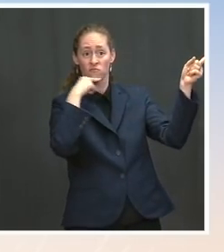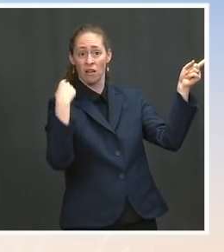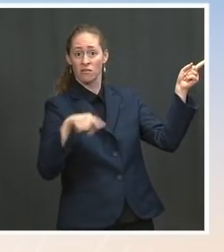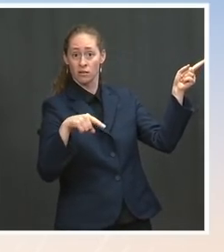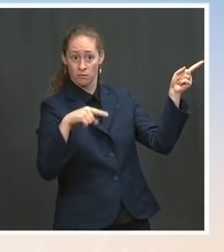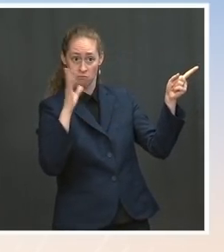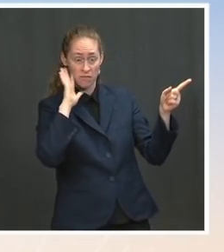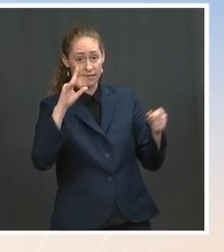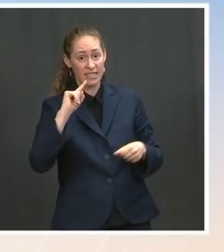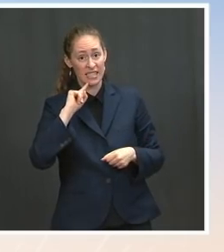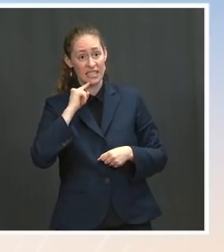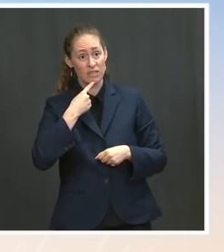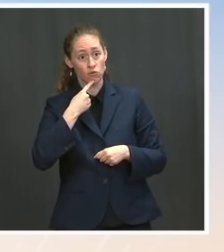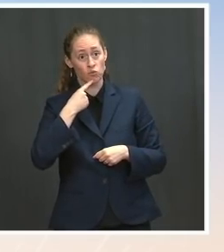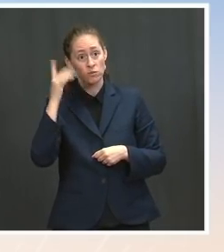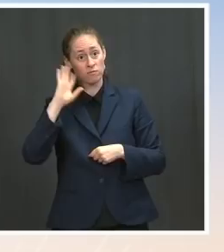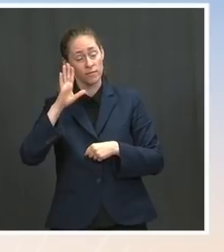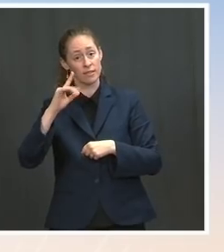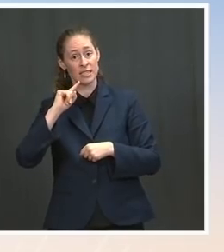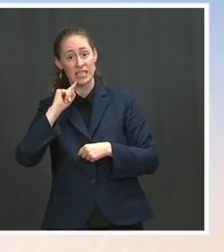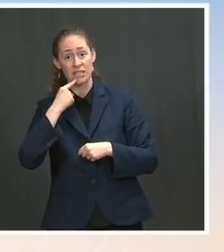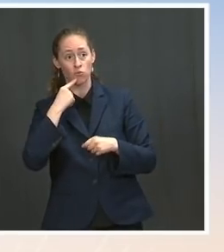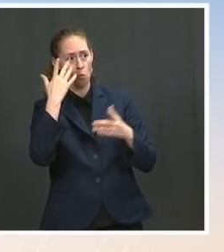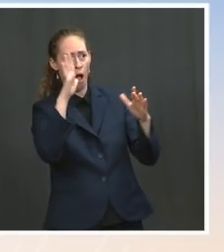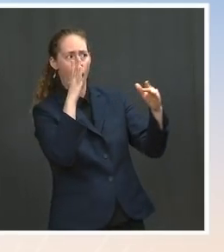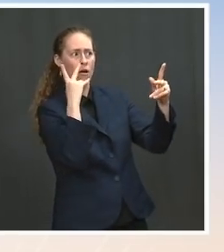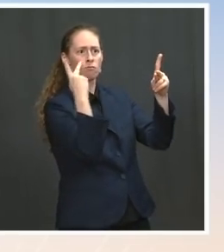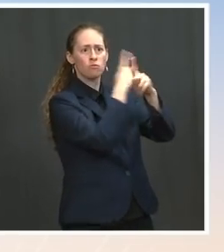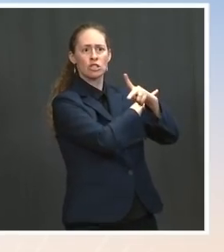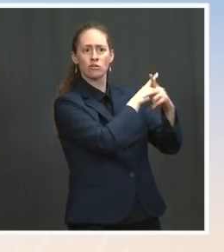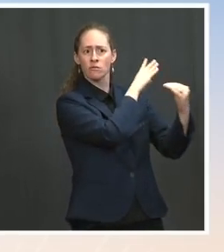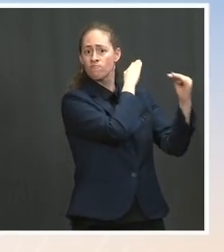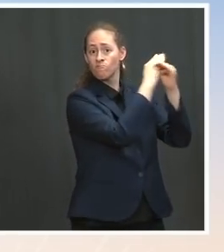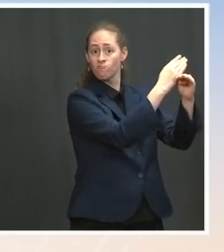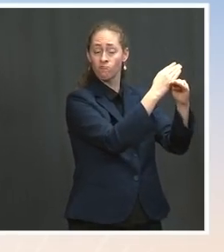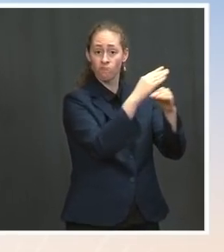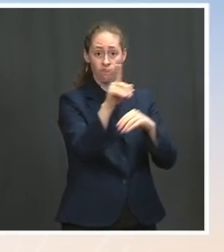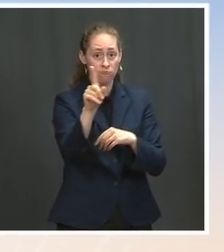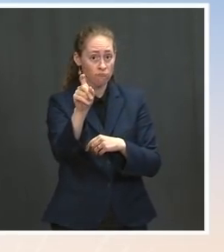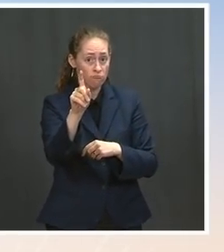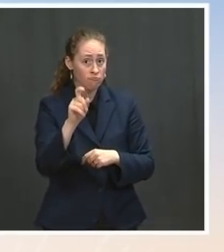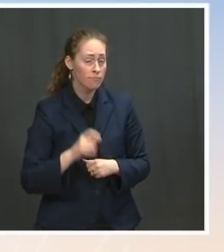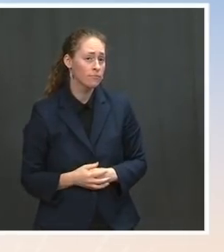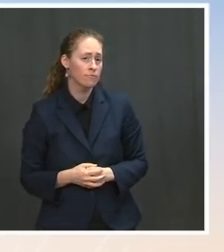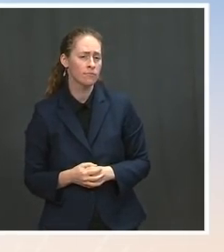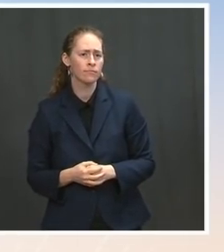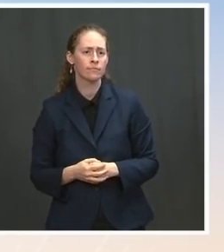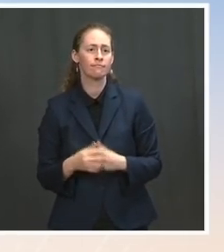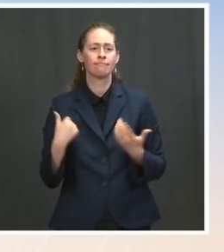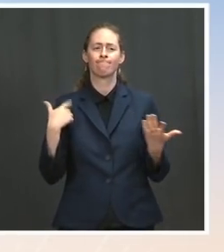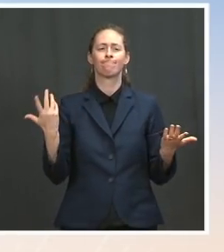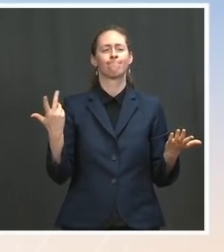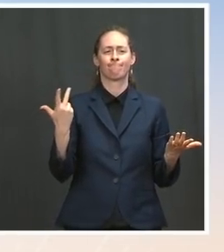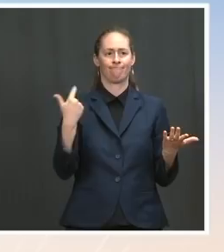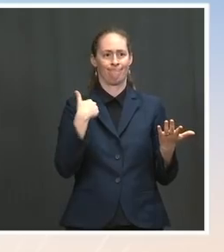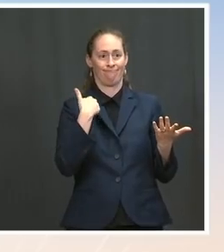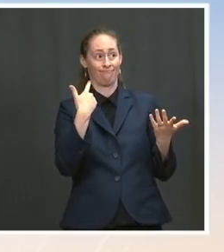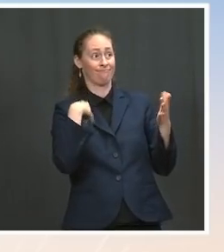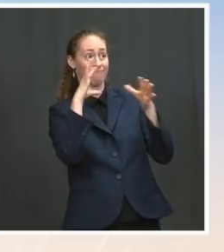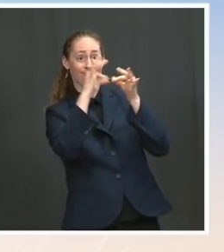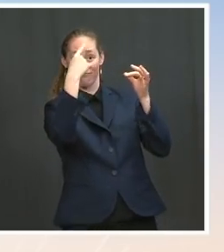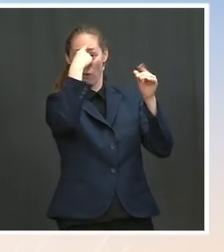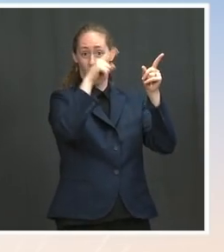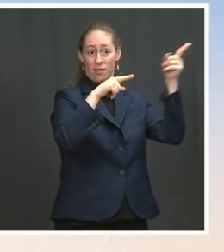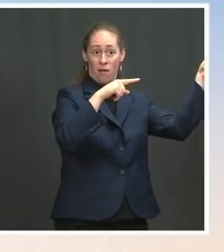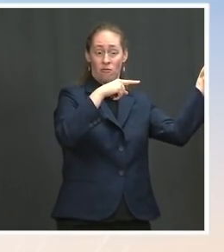bad actors? I am, as I've said before, I'm blissfully not a spokesperson for the Kremlin, so I will let them speak for themselves. But I can assure